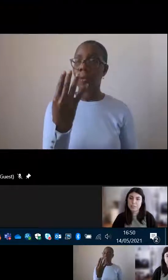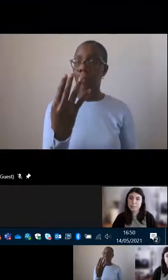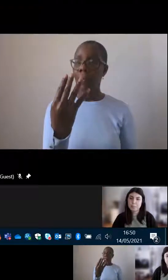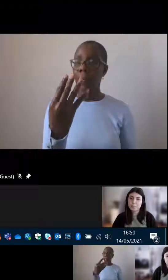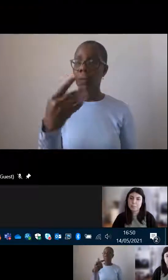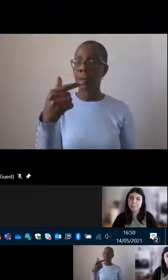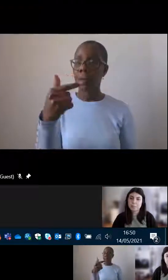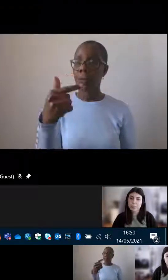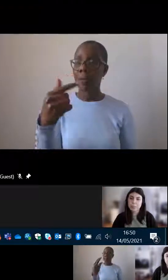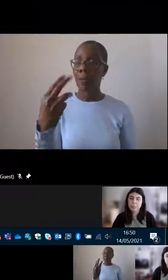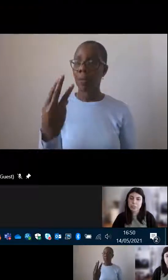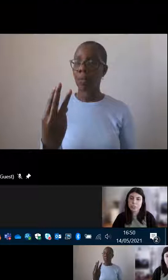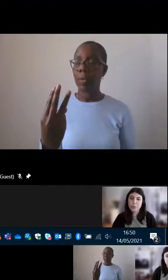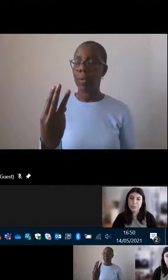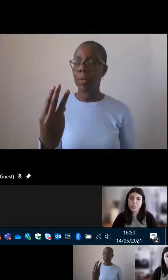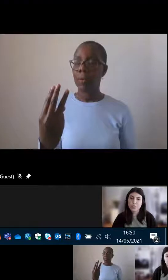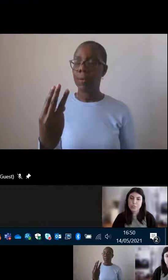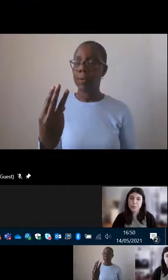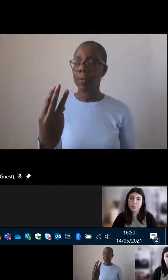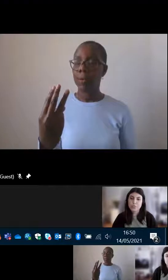473